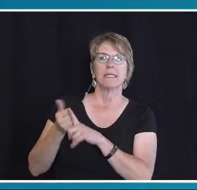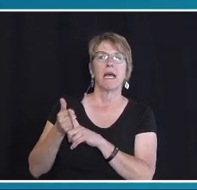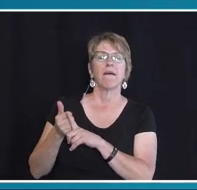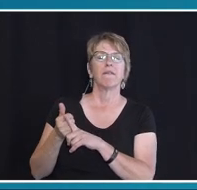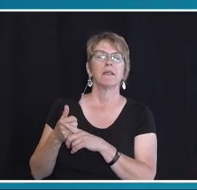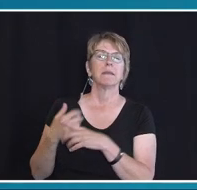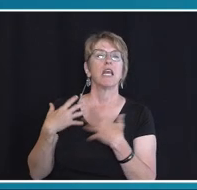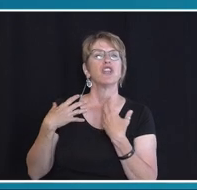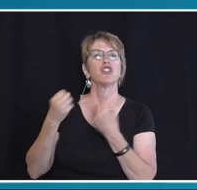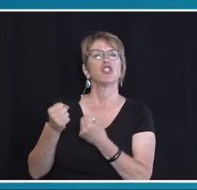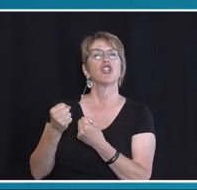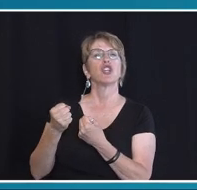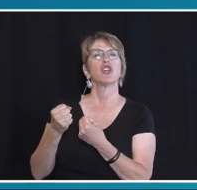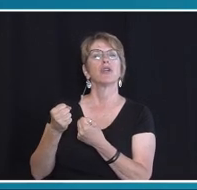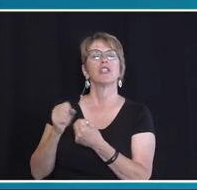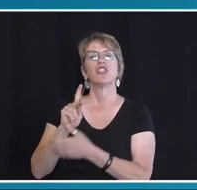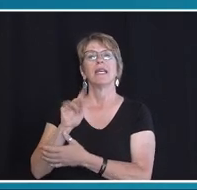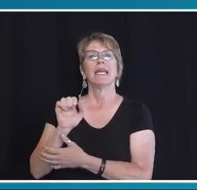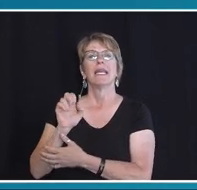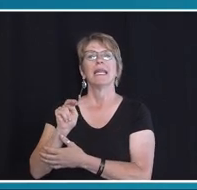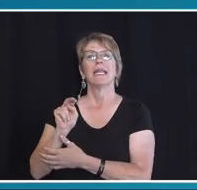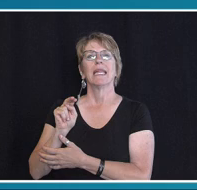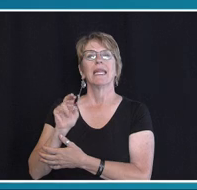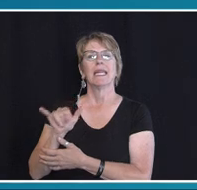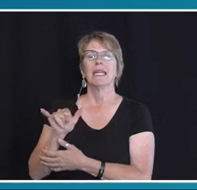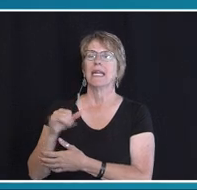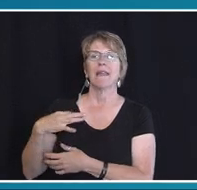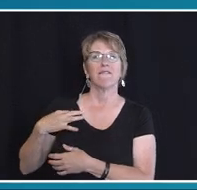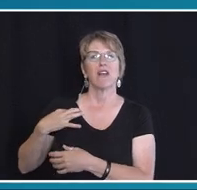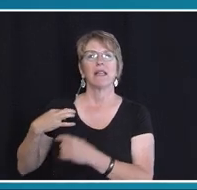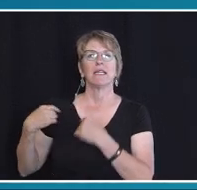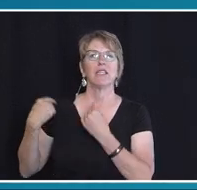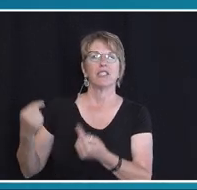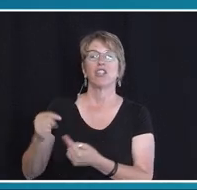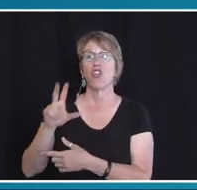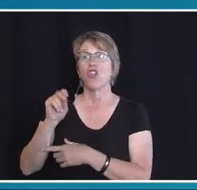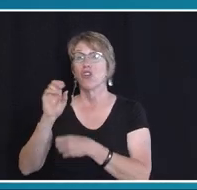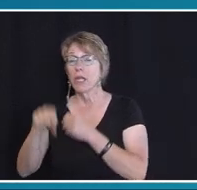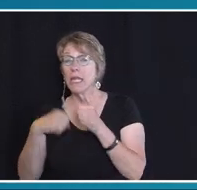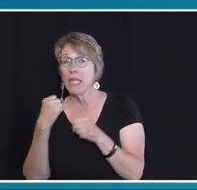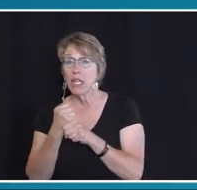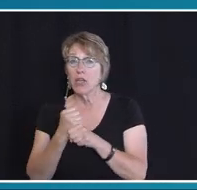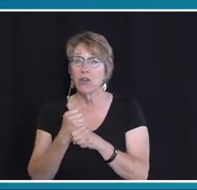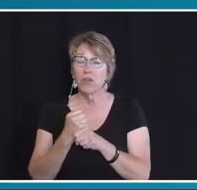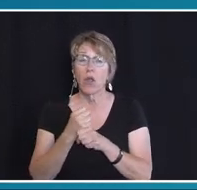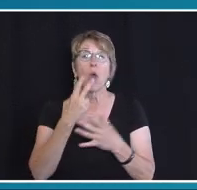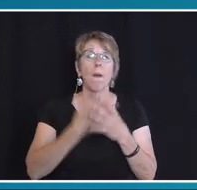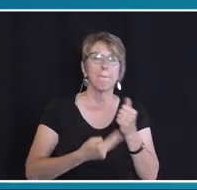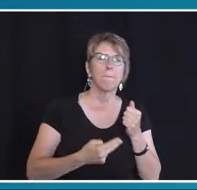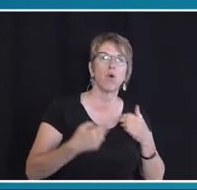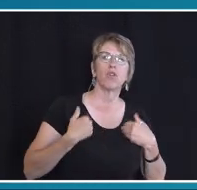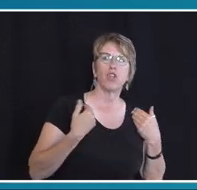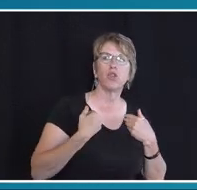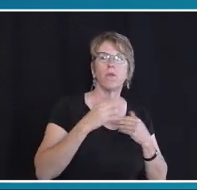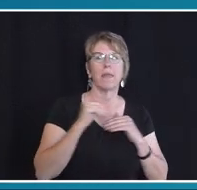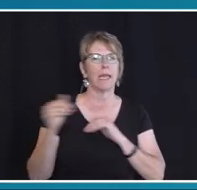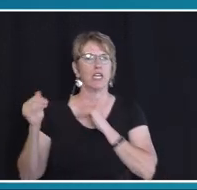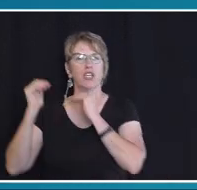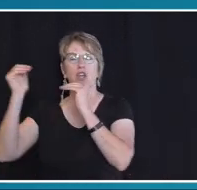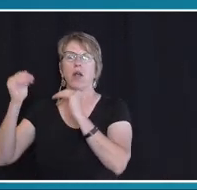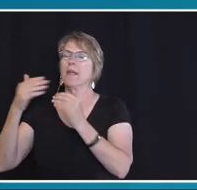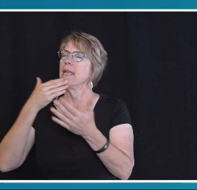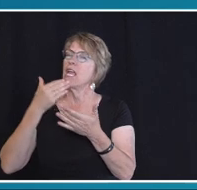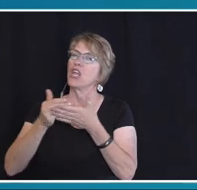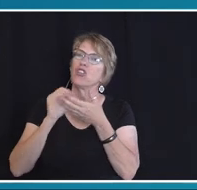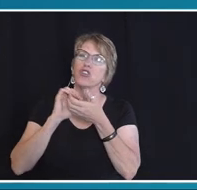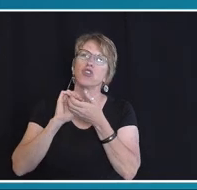Kenny volunteer for more than 25 years and has a remarkable way of connecting with participants, both youth and adults. He has an amazing